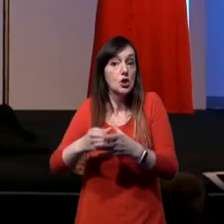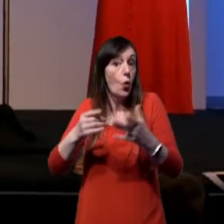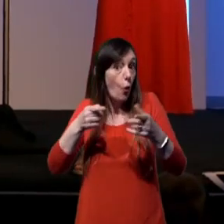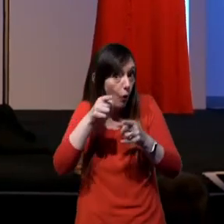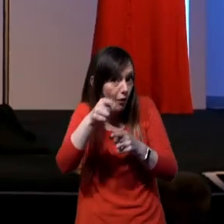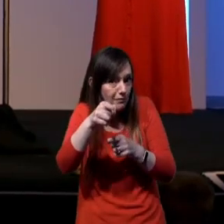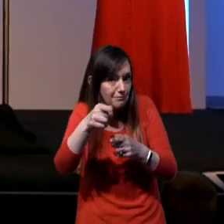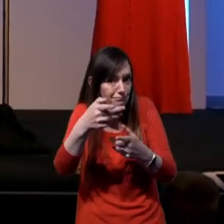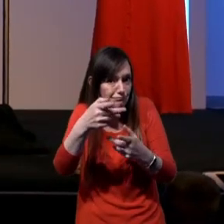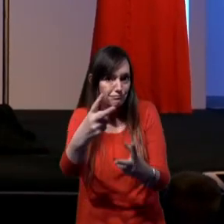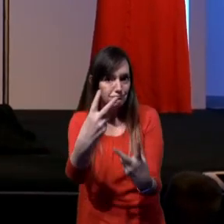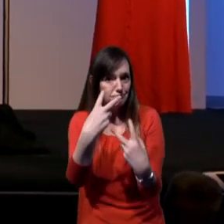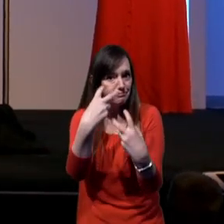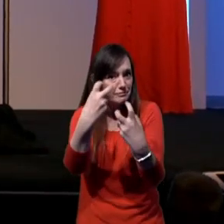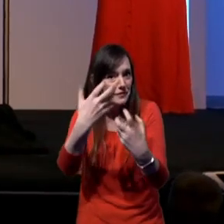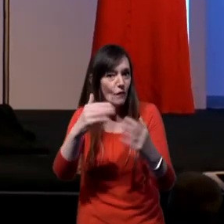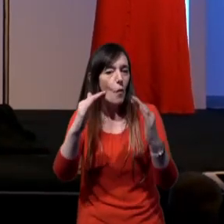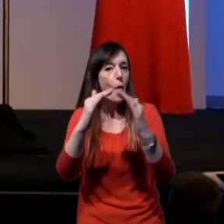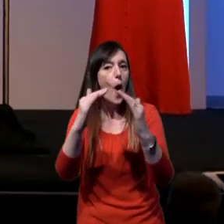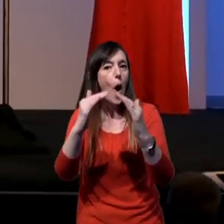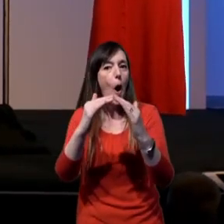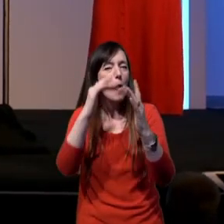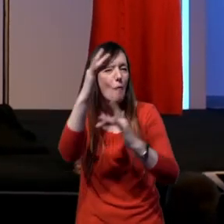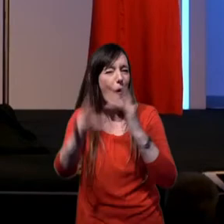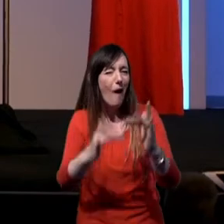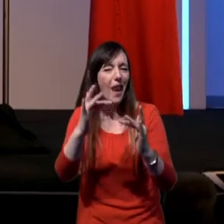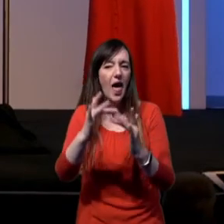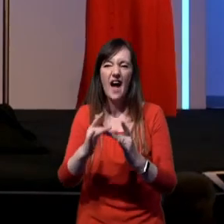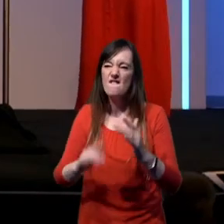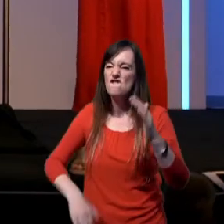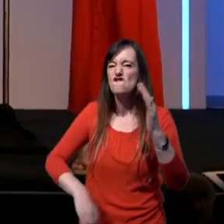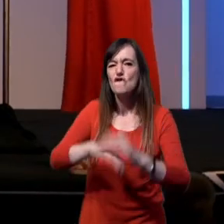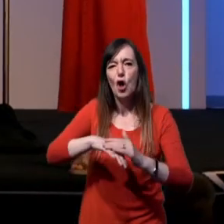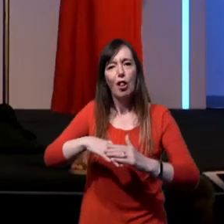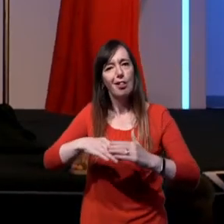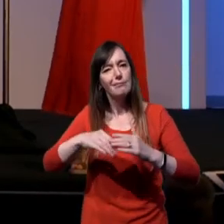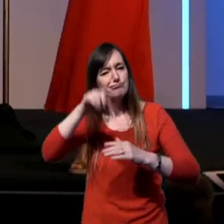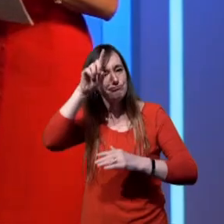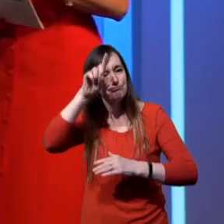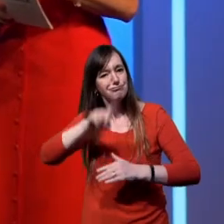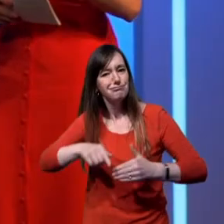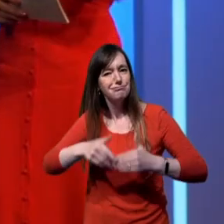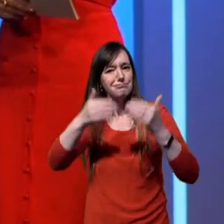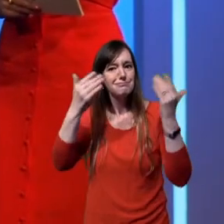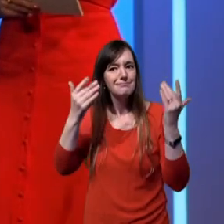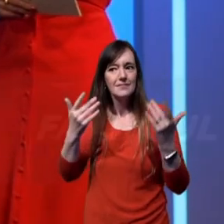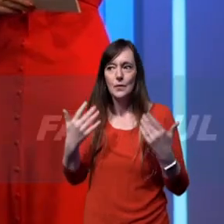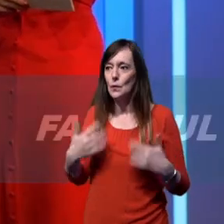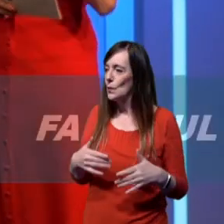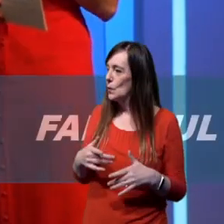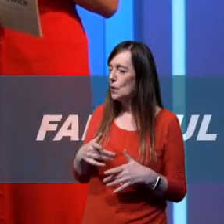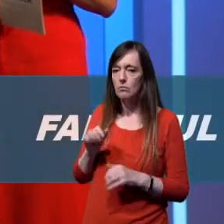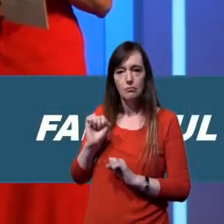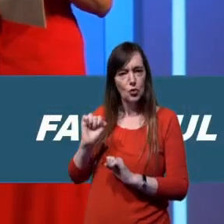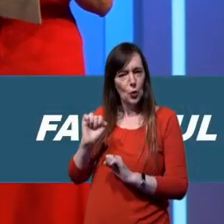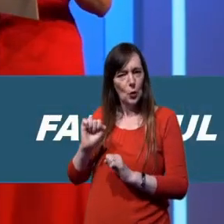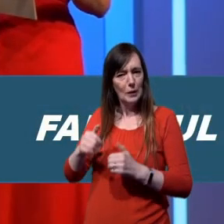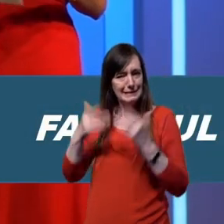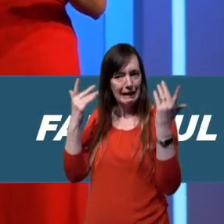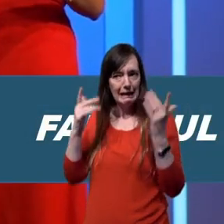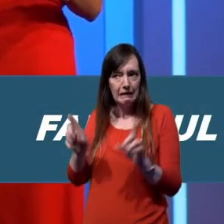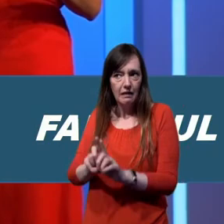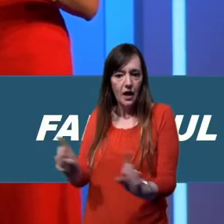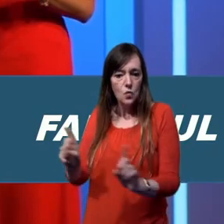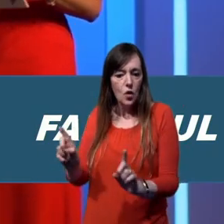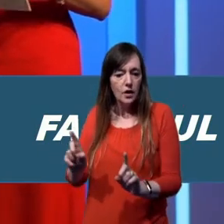you with us. And it's been our first full day here at the convention. Robin, how's your day been? Oh, it has been a magic Monday, hasn't it,